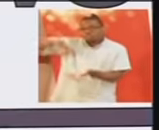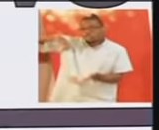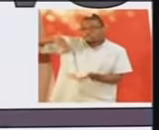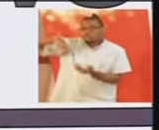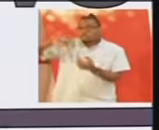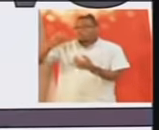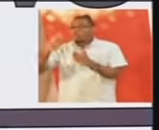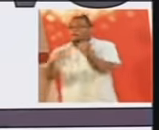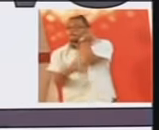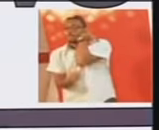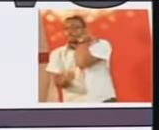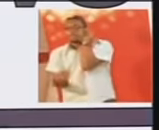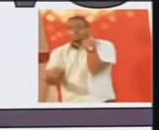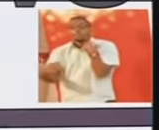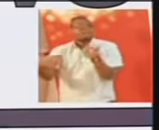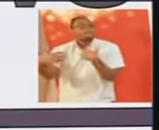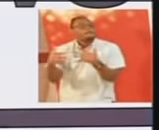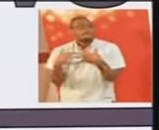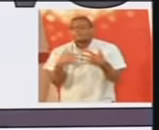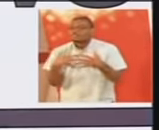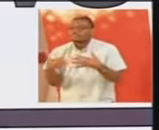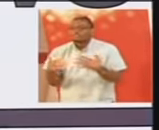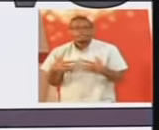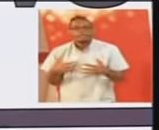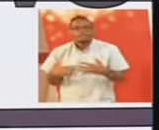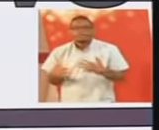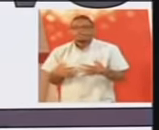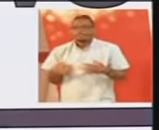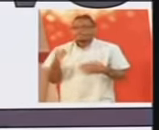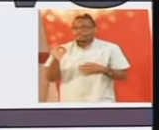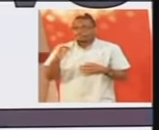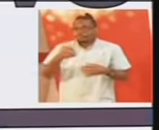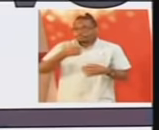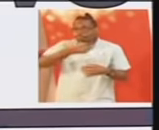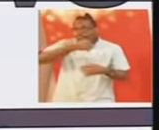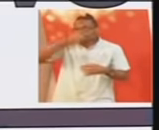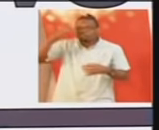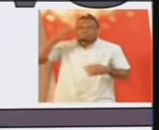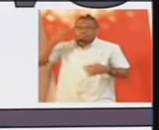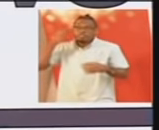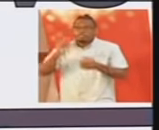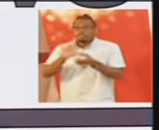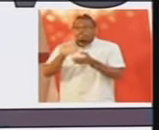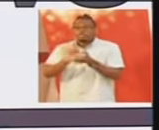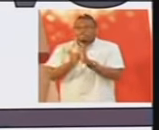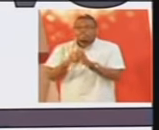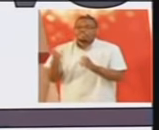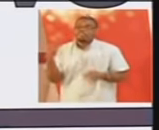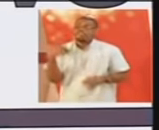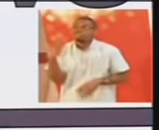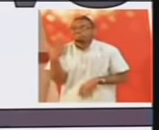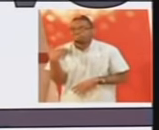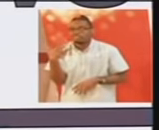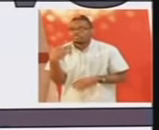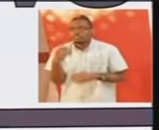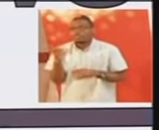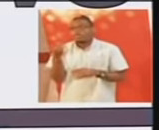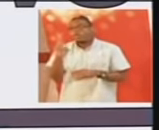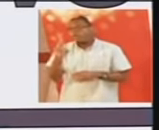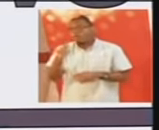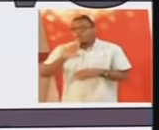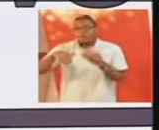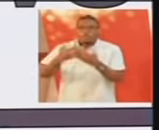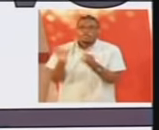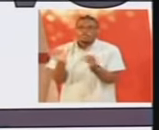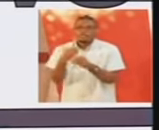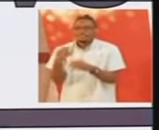if you just wanted to take off your mask for 5 minutes because it's making hot and everybody in the office, all his friends